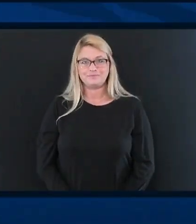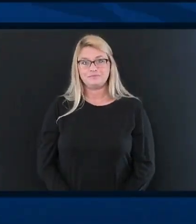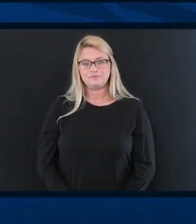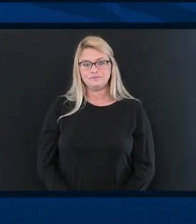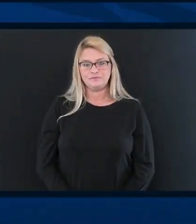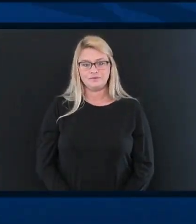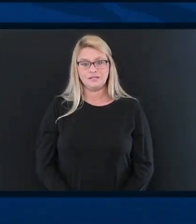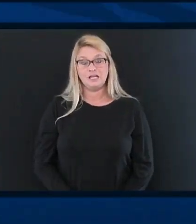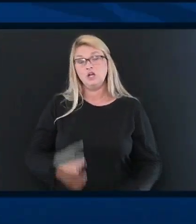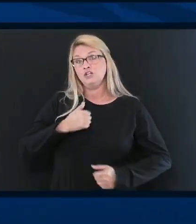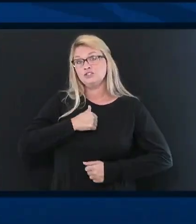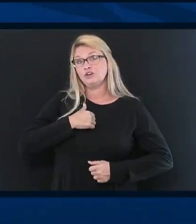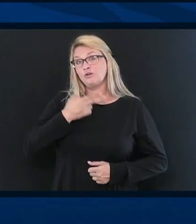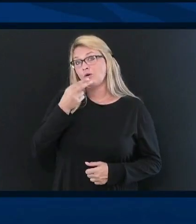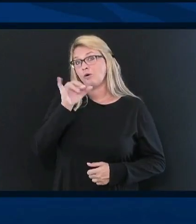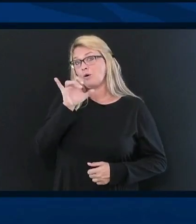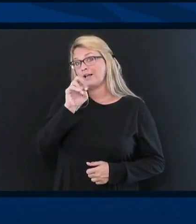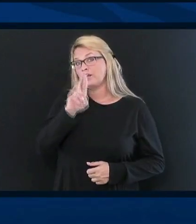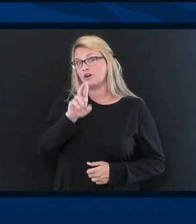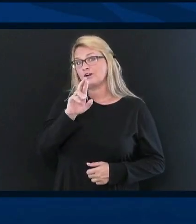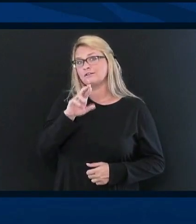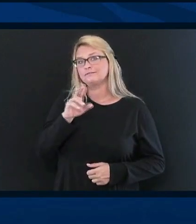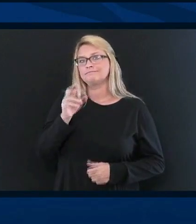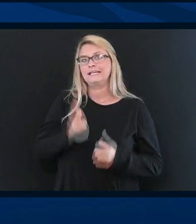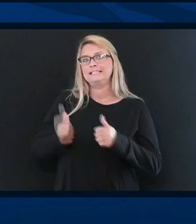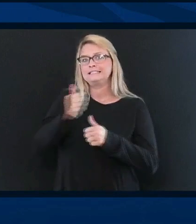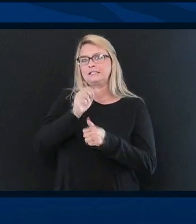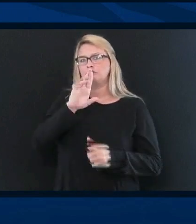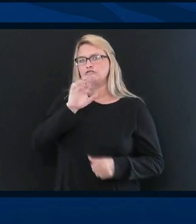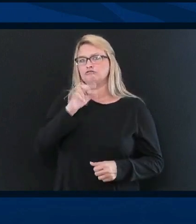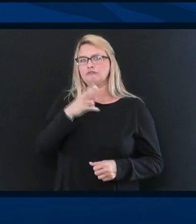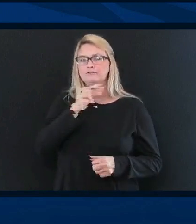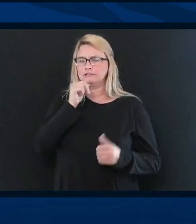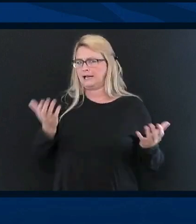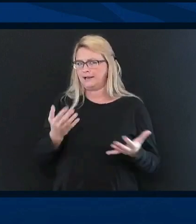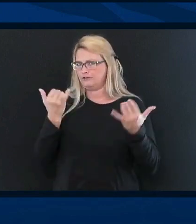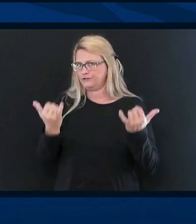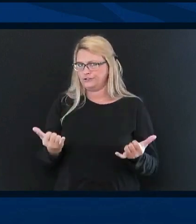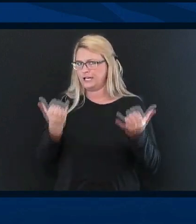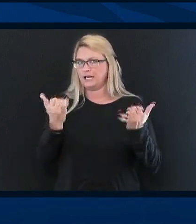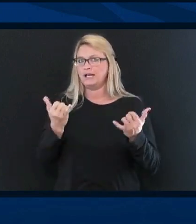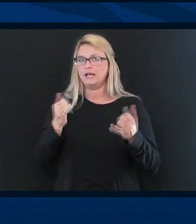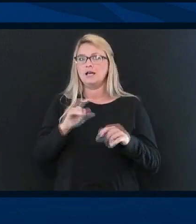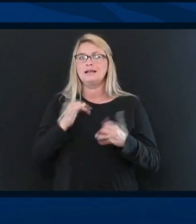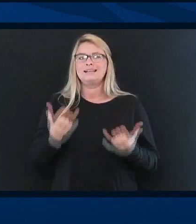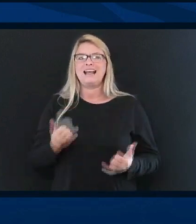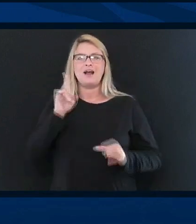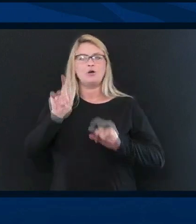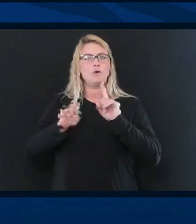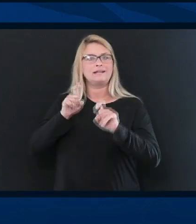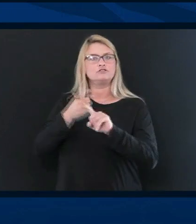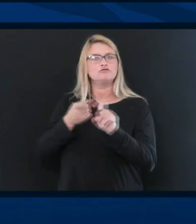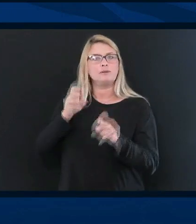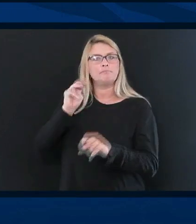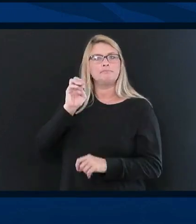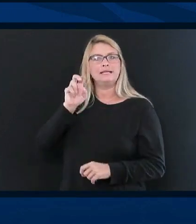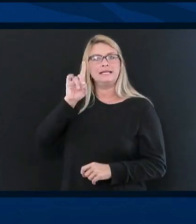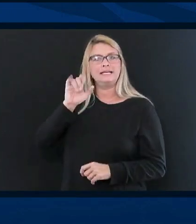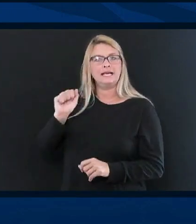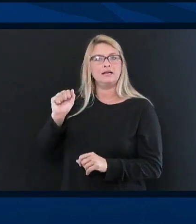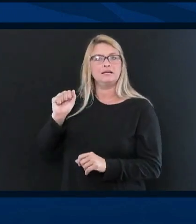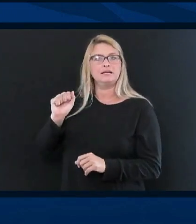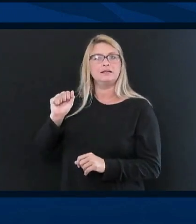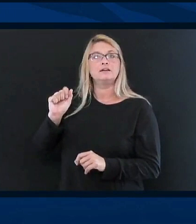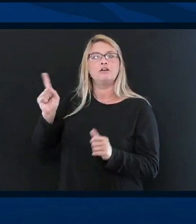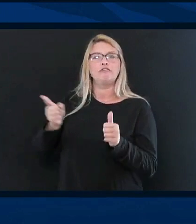Hoyer and Secretary Bill Crouch had prior engagements today, but they will join us again on Wednesday. We'll now go to questions from members of the media. The first today from